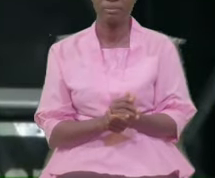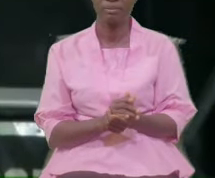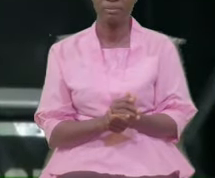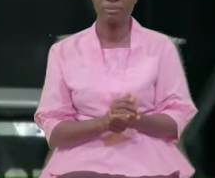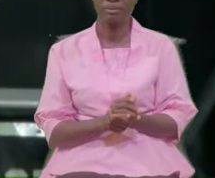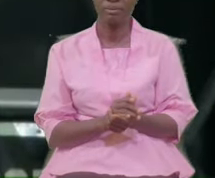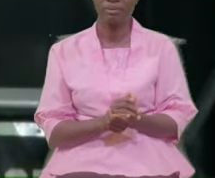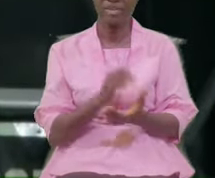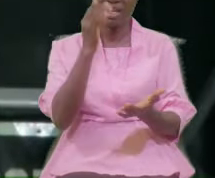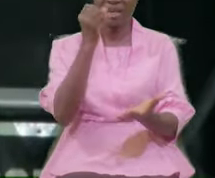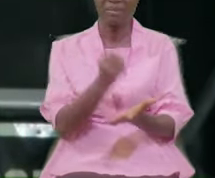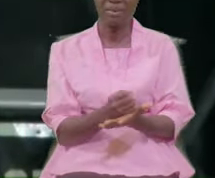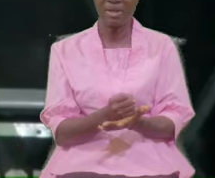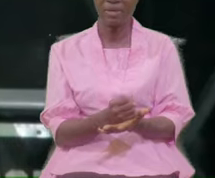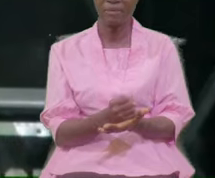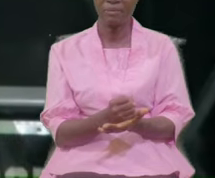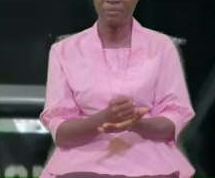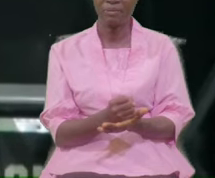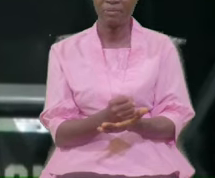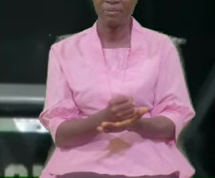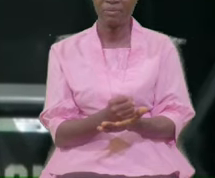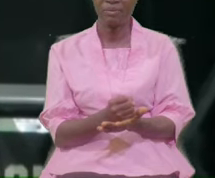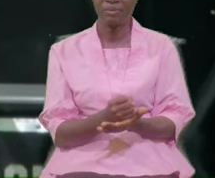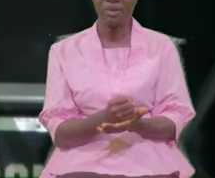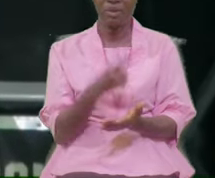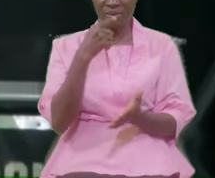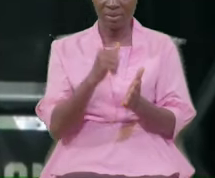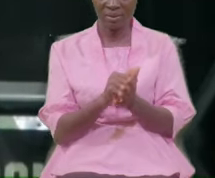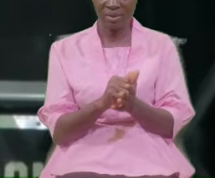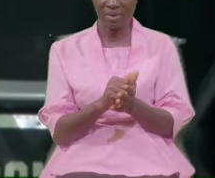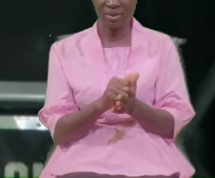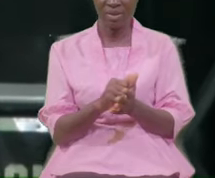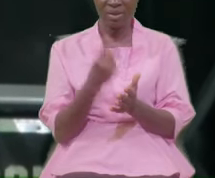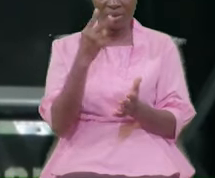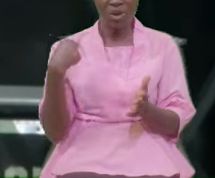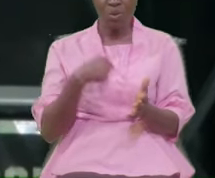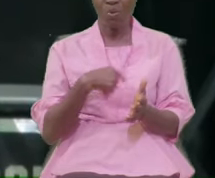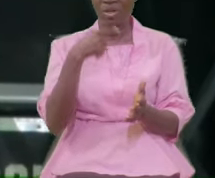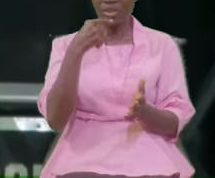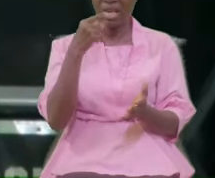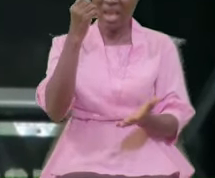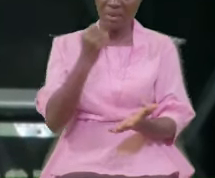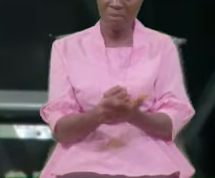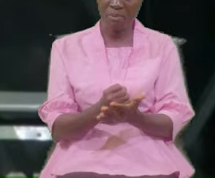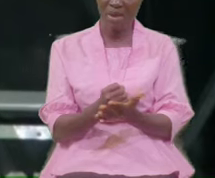am you see say Amen from Mou coming from